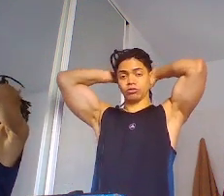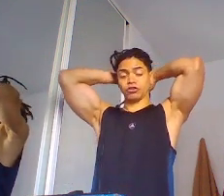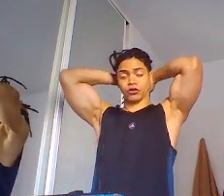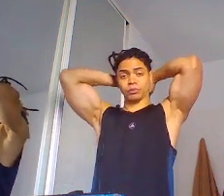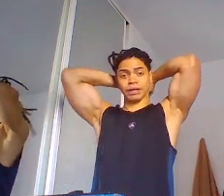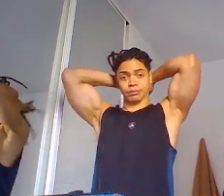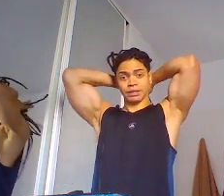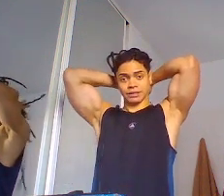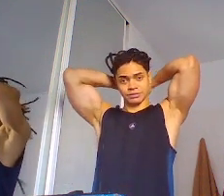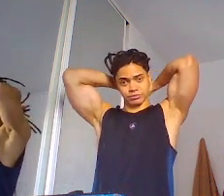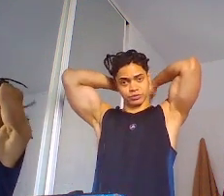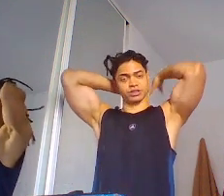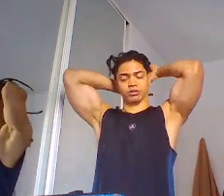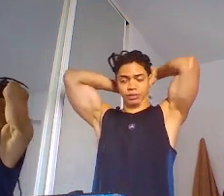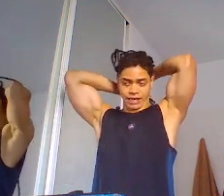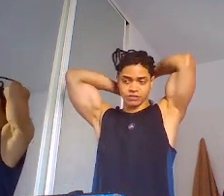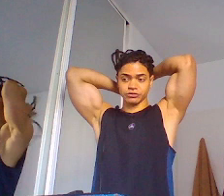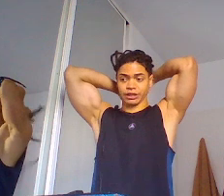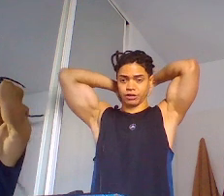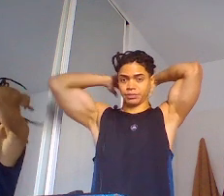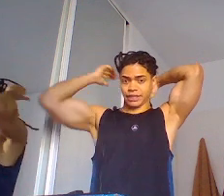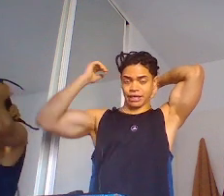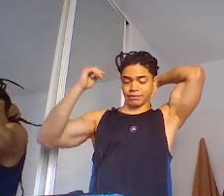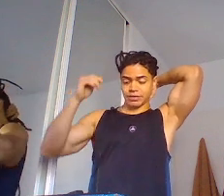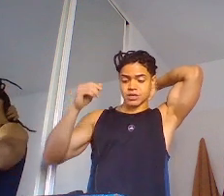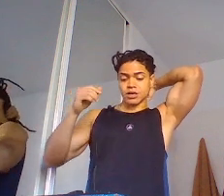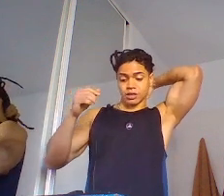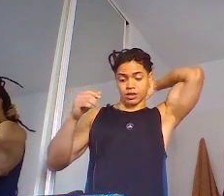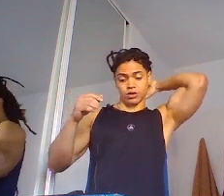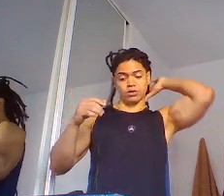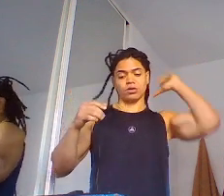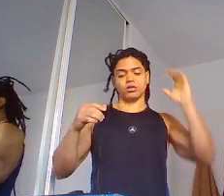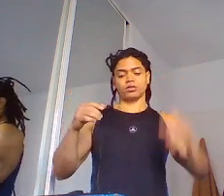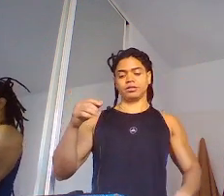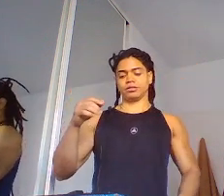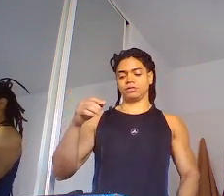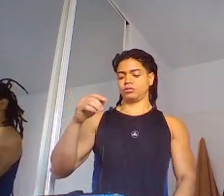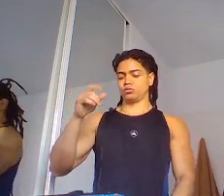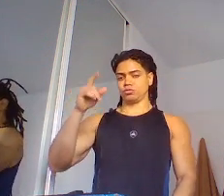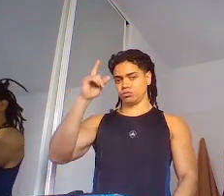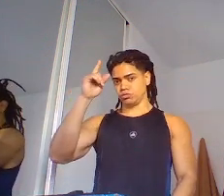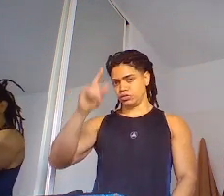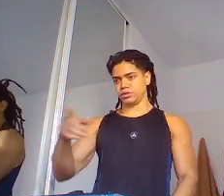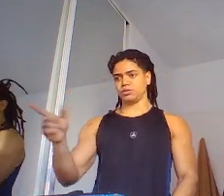or long-term liabilities, which are obligations that a company have